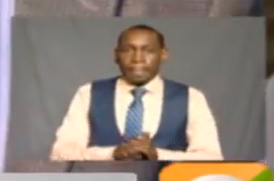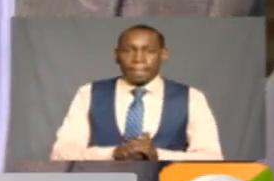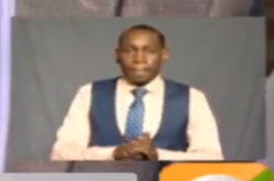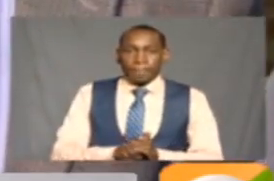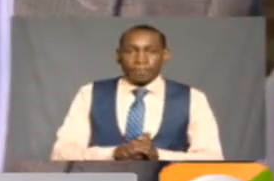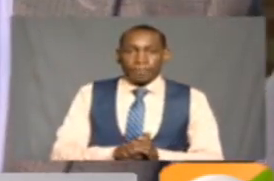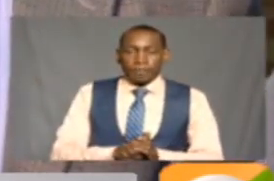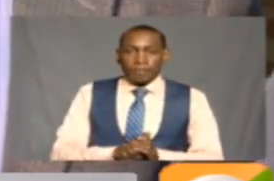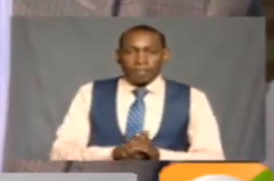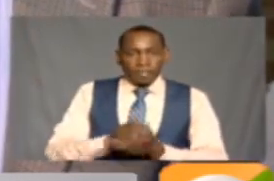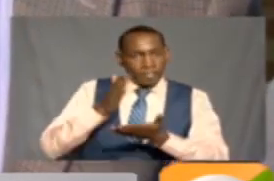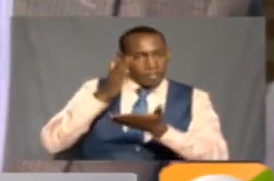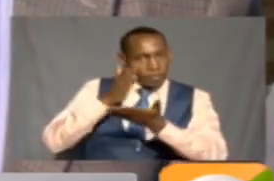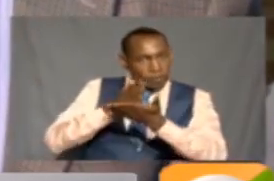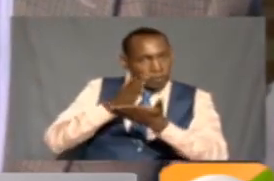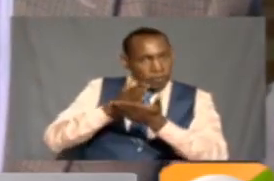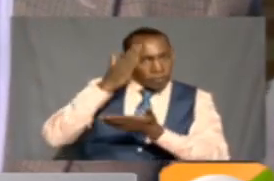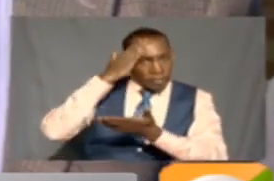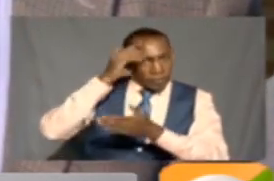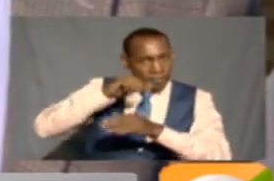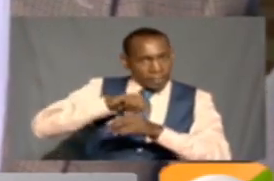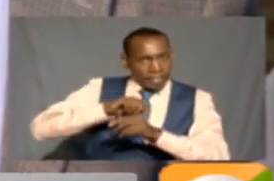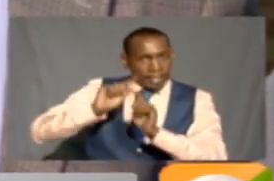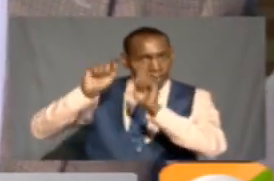I was sure